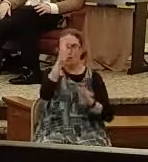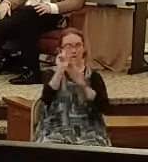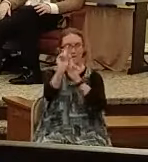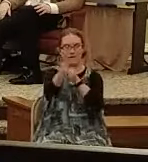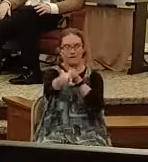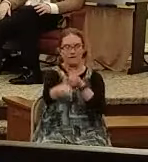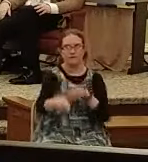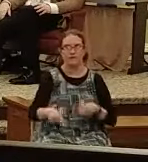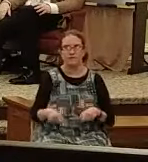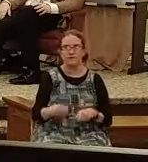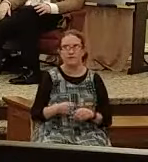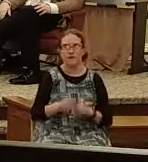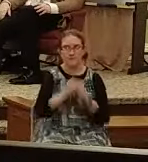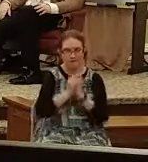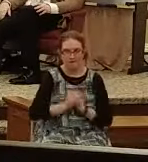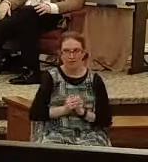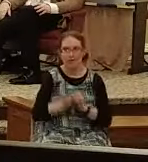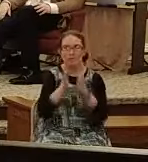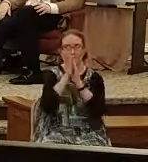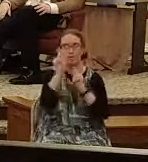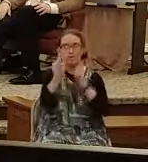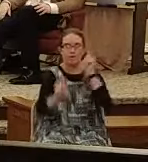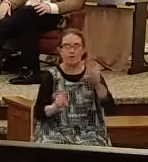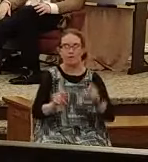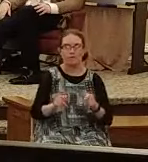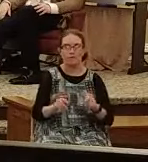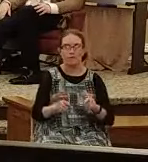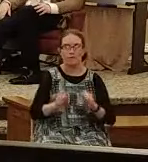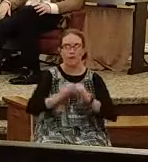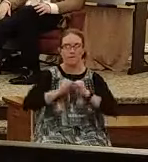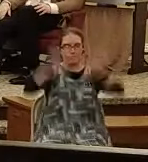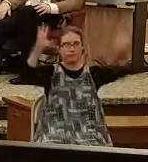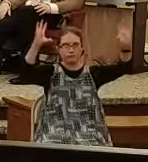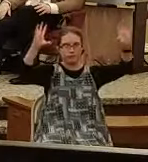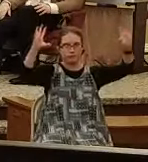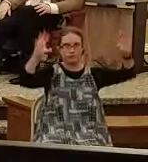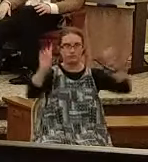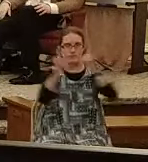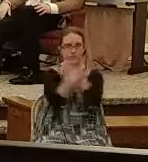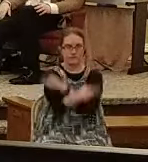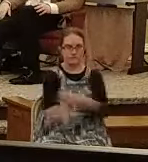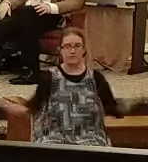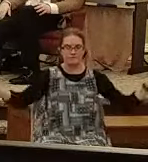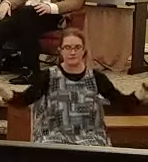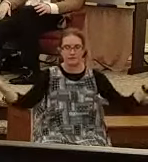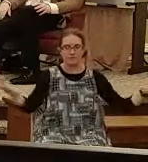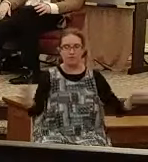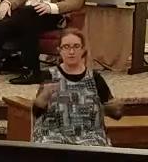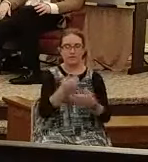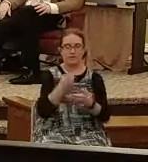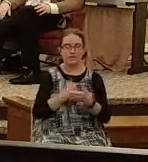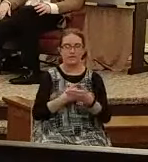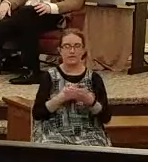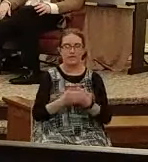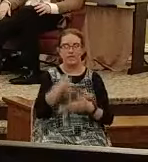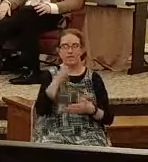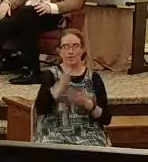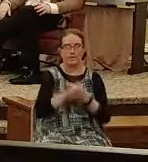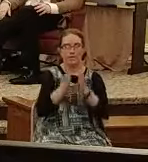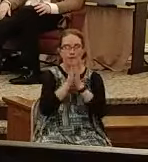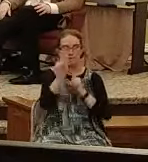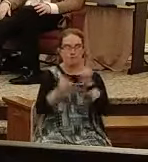answers. Hallelujah. Amen. I prayed for folks that were about to bust up and go into divorce. And we've done that before. My wife will tell you, we prayed